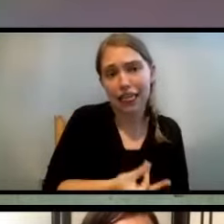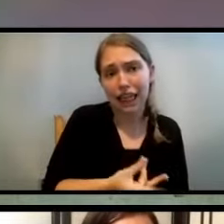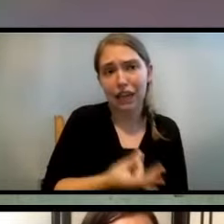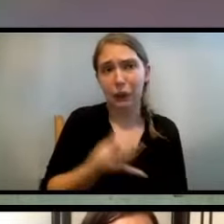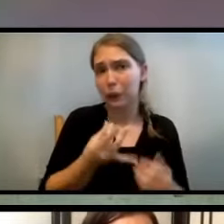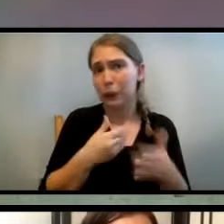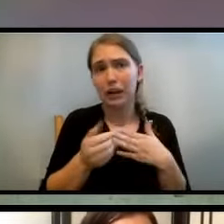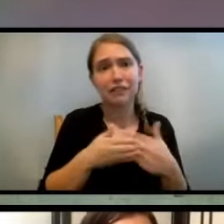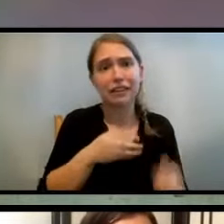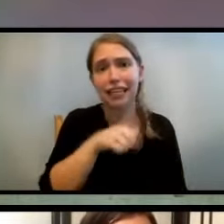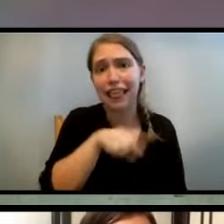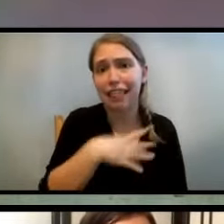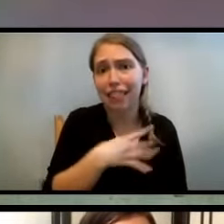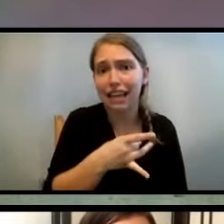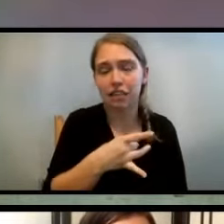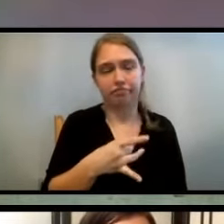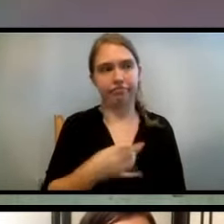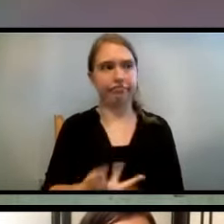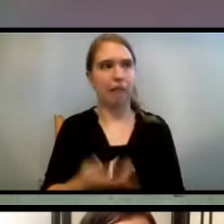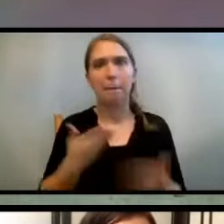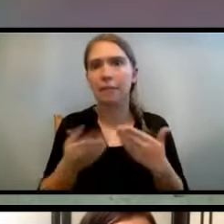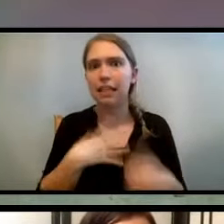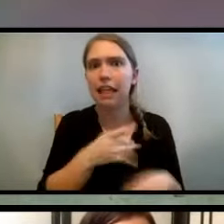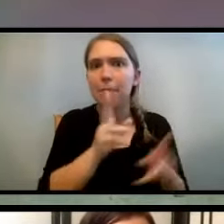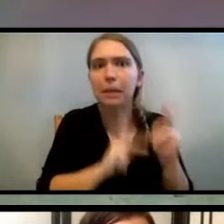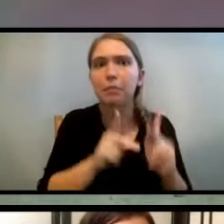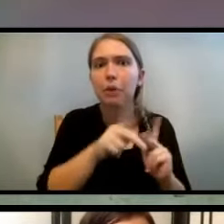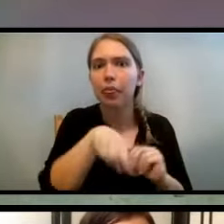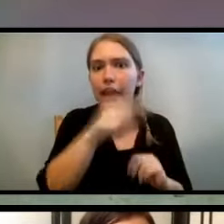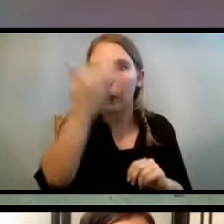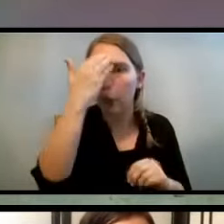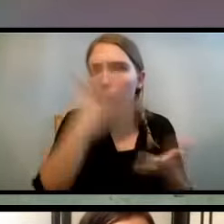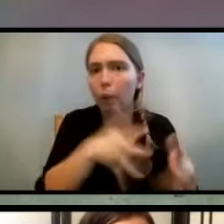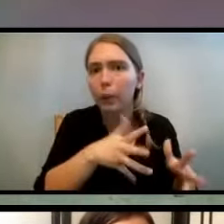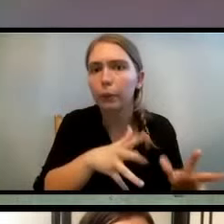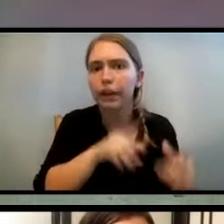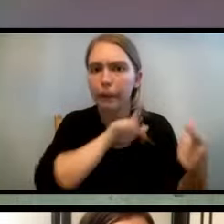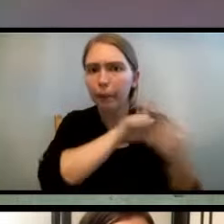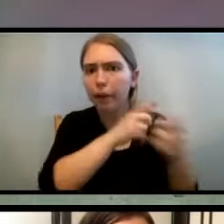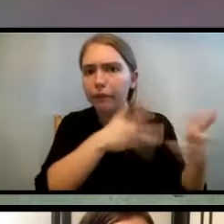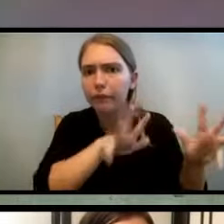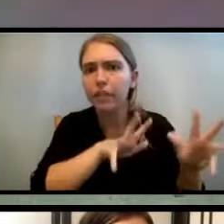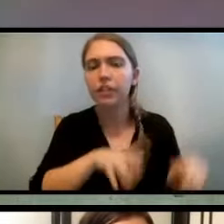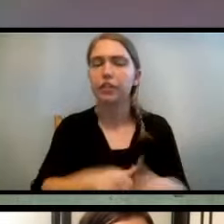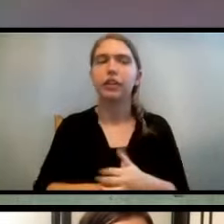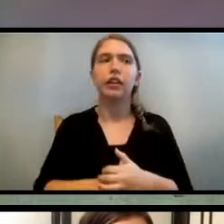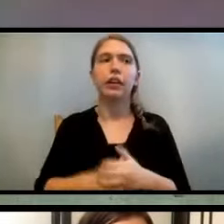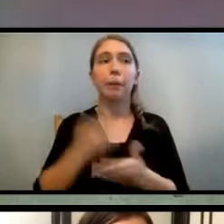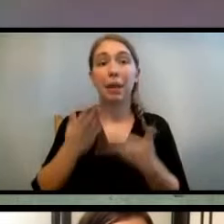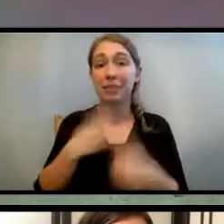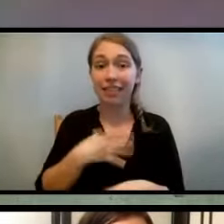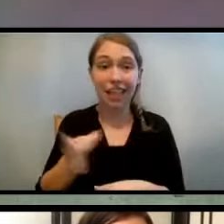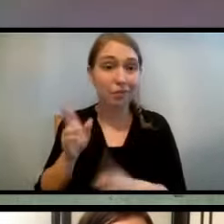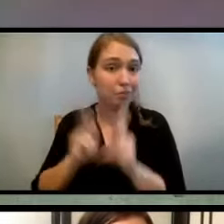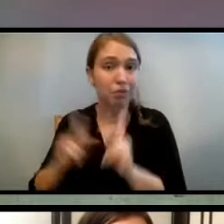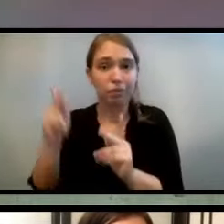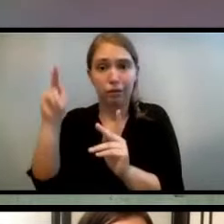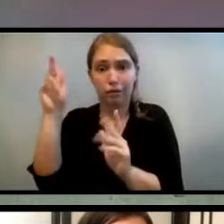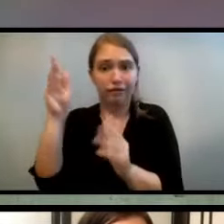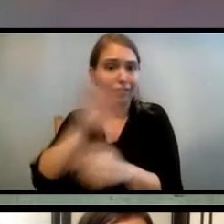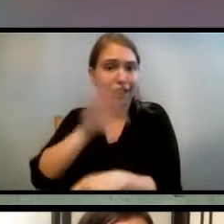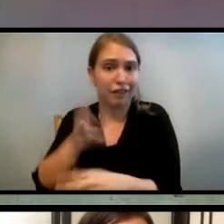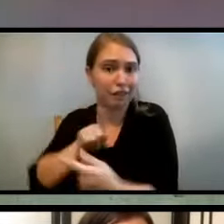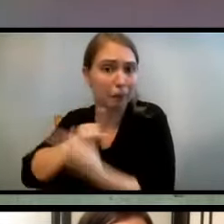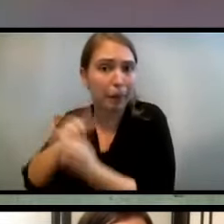people they know. Sometimes they like people they don't know. You just you can't count on them. So just ignore those